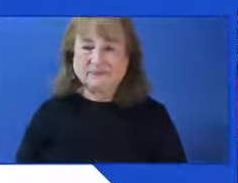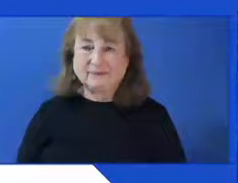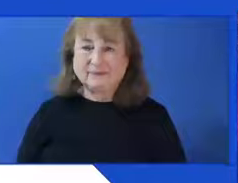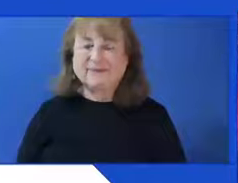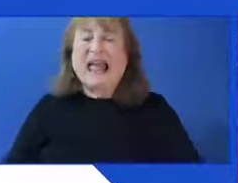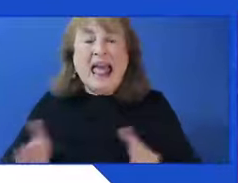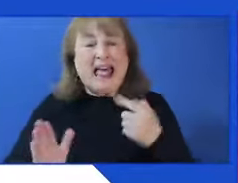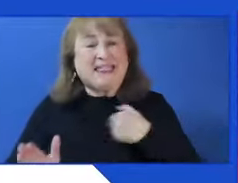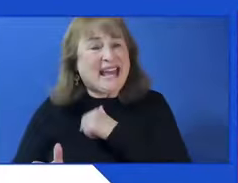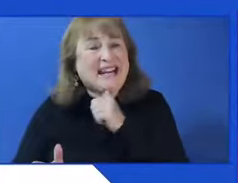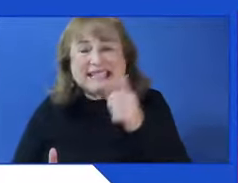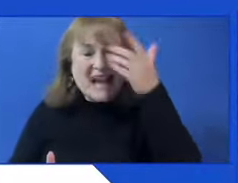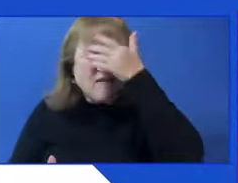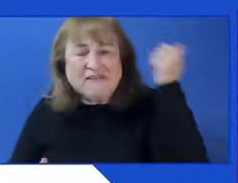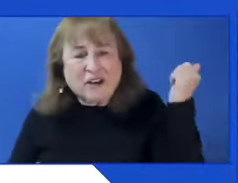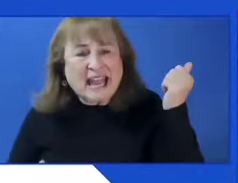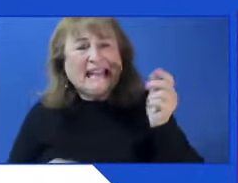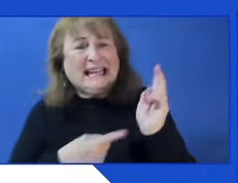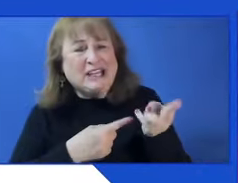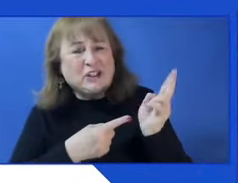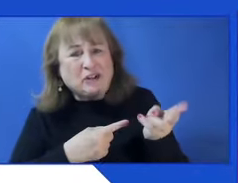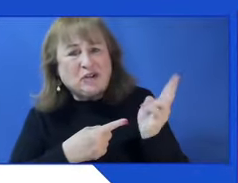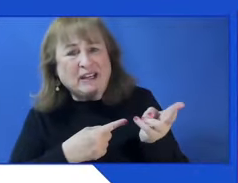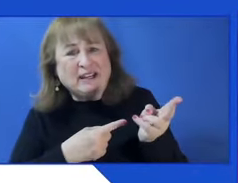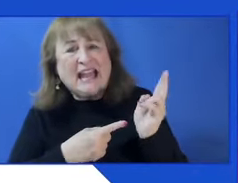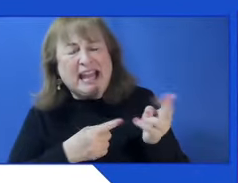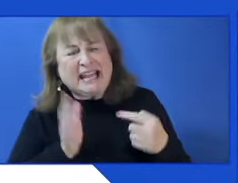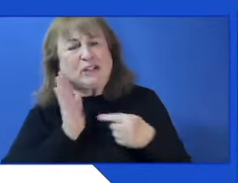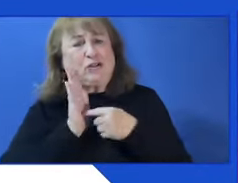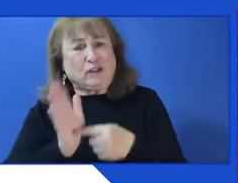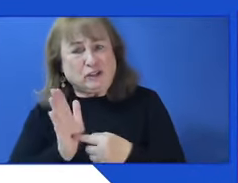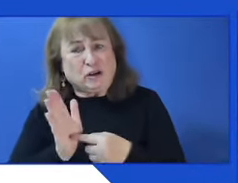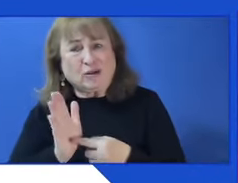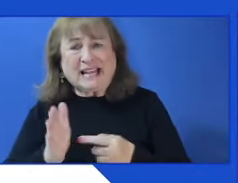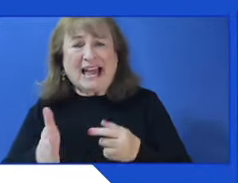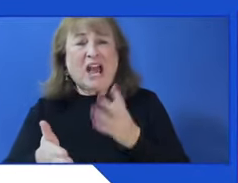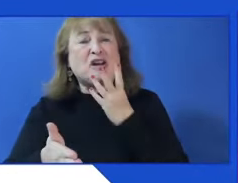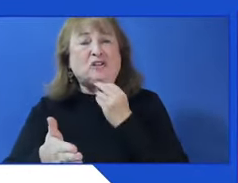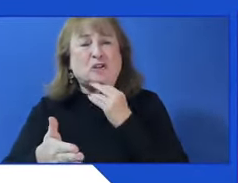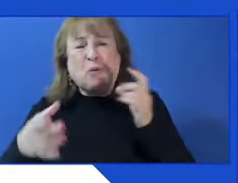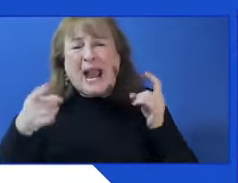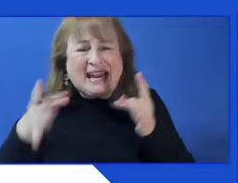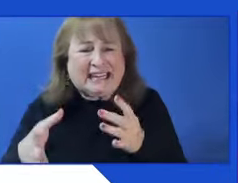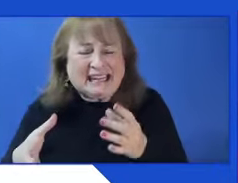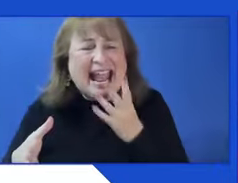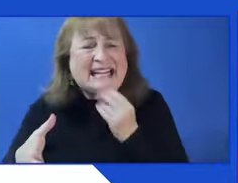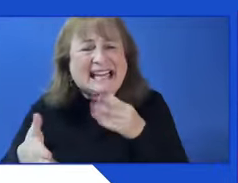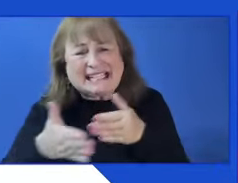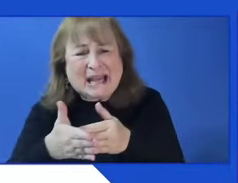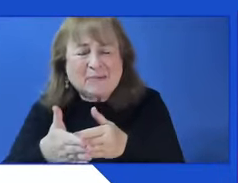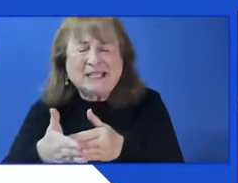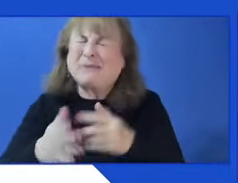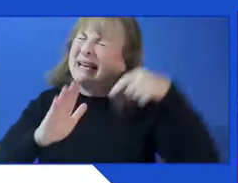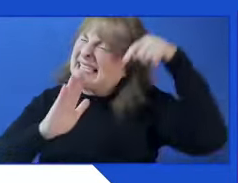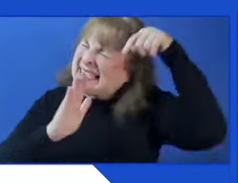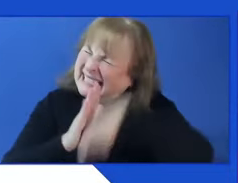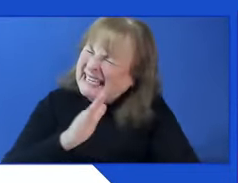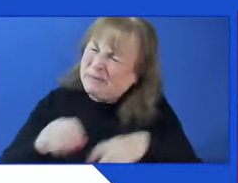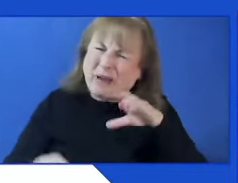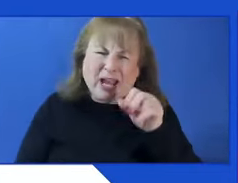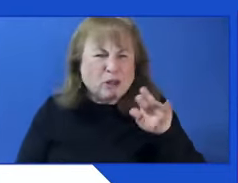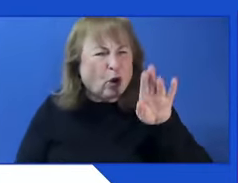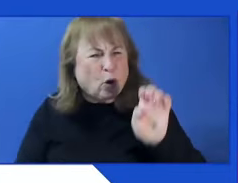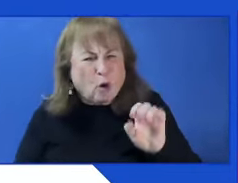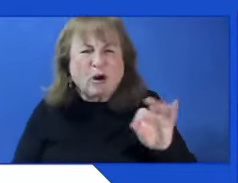Let us not forget history. History shows that anti-Semitism has been deep in the core